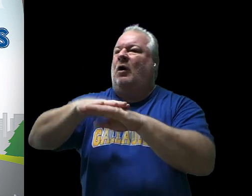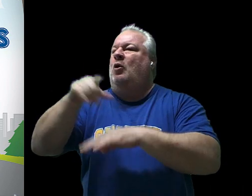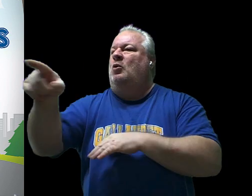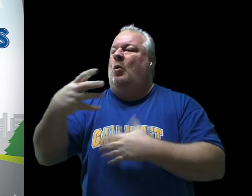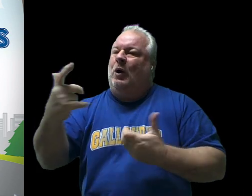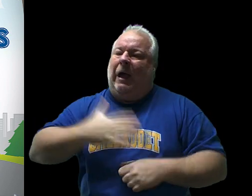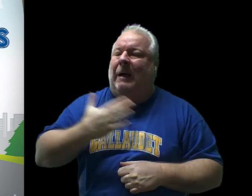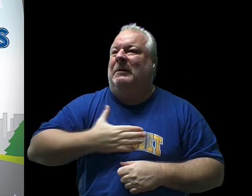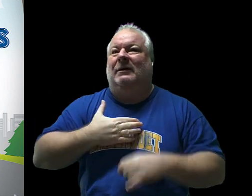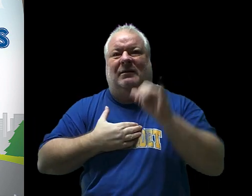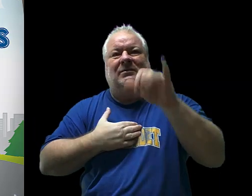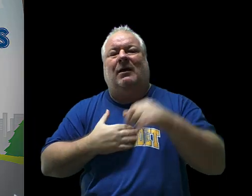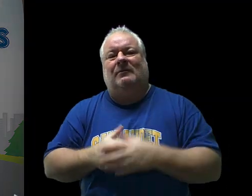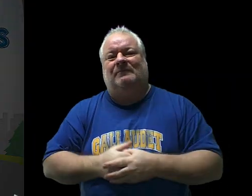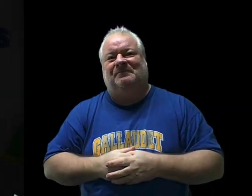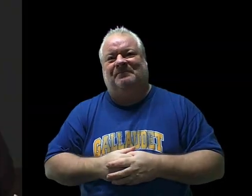happy.